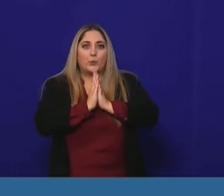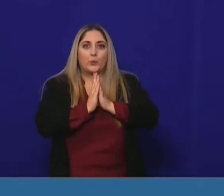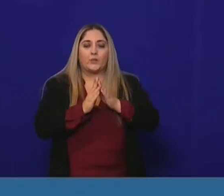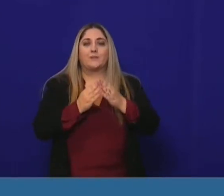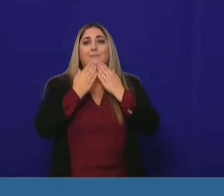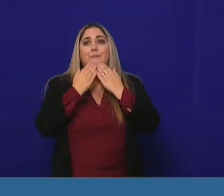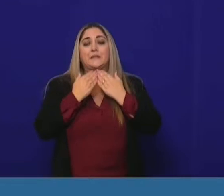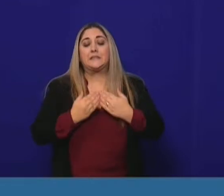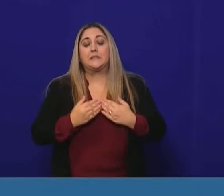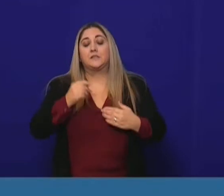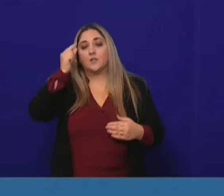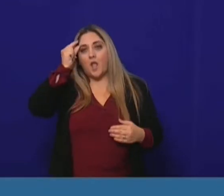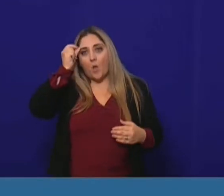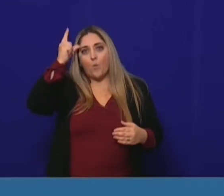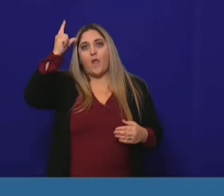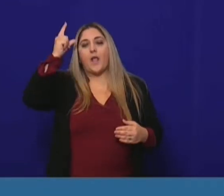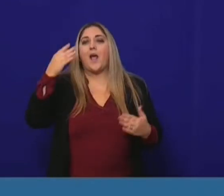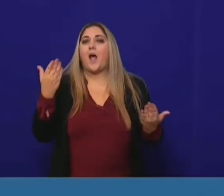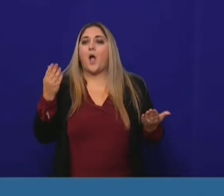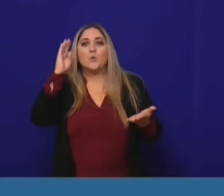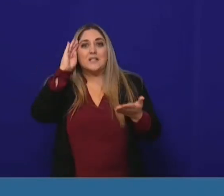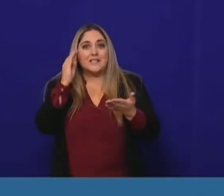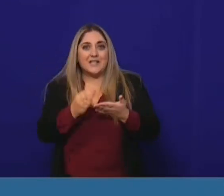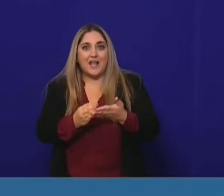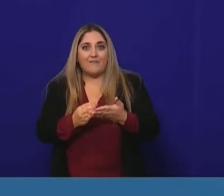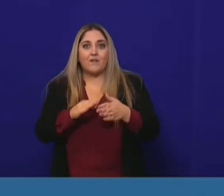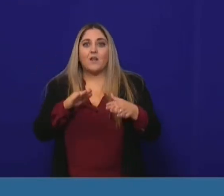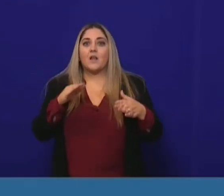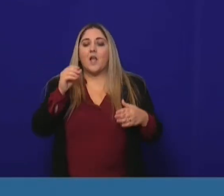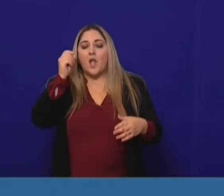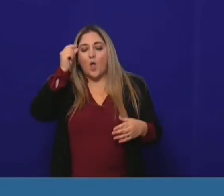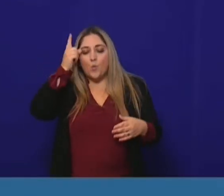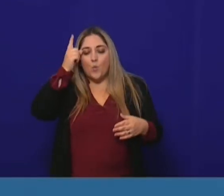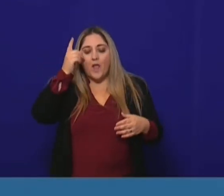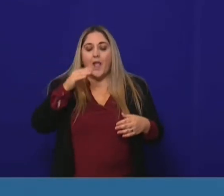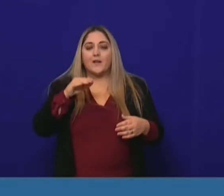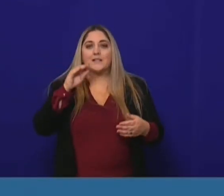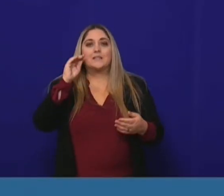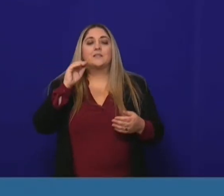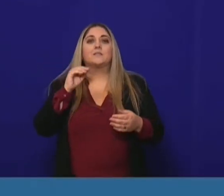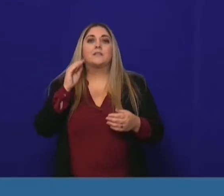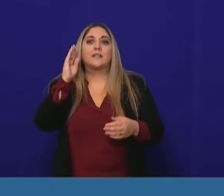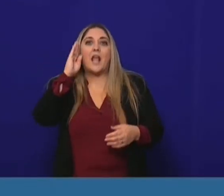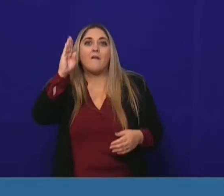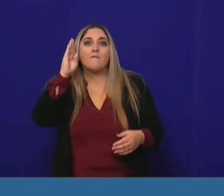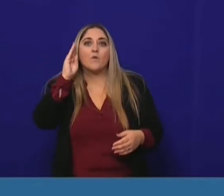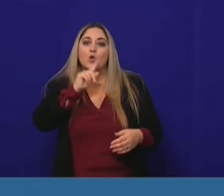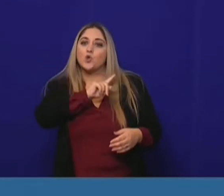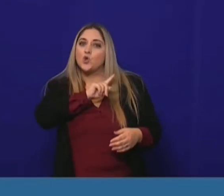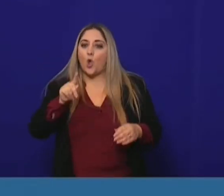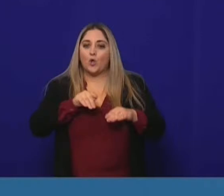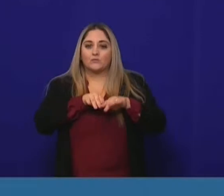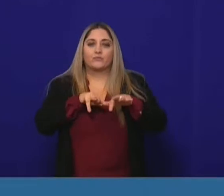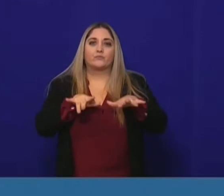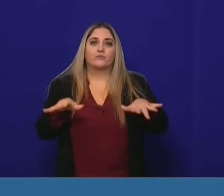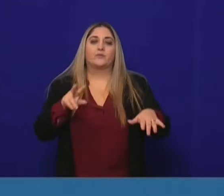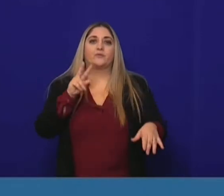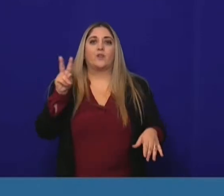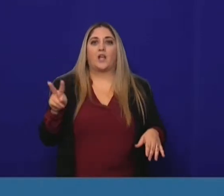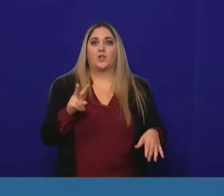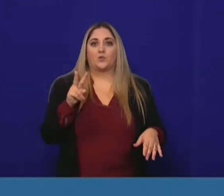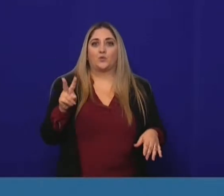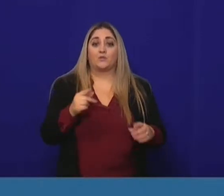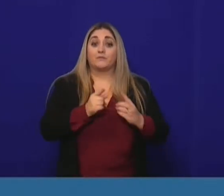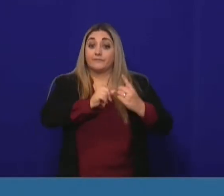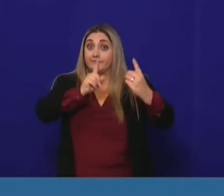to be aware of all the prevention measures that we have at our disposal to prevent the transmission of this virus, including the